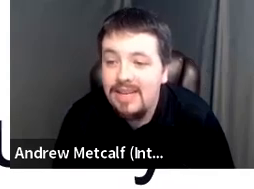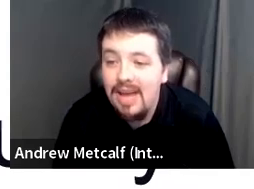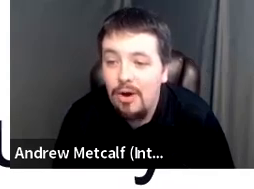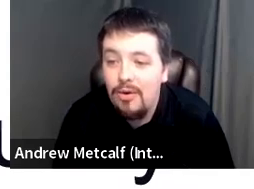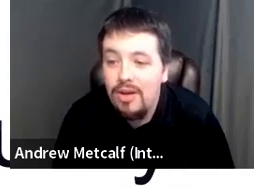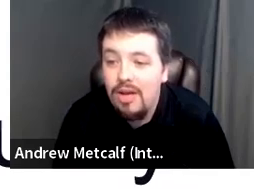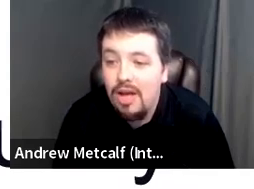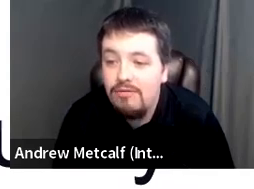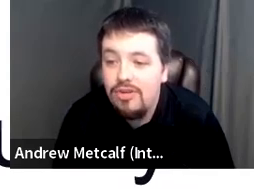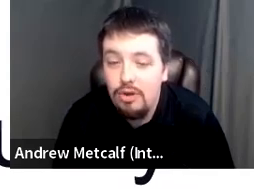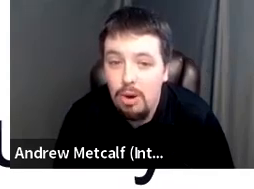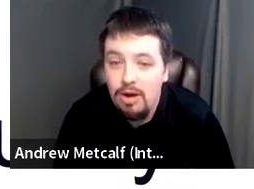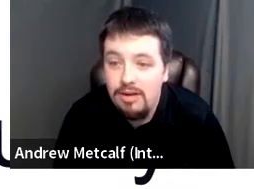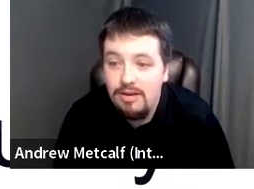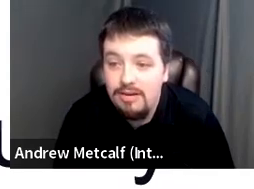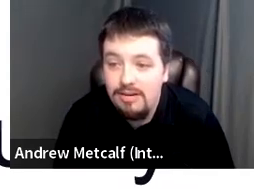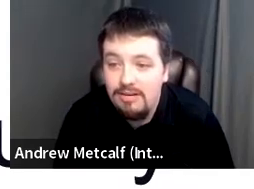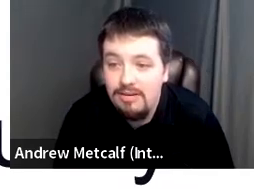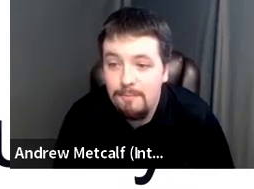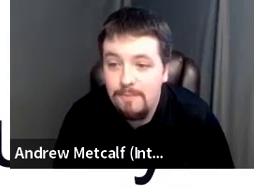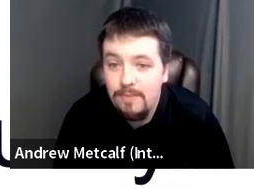specifically in the town of Chilmark.